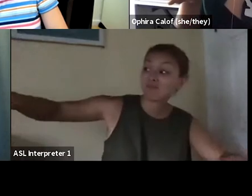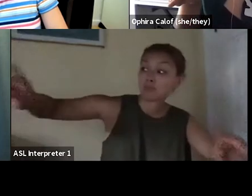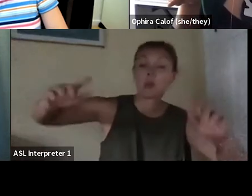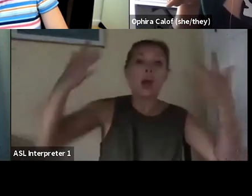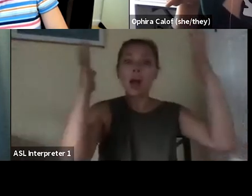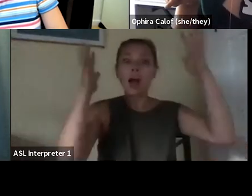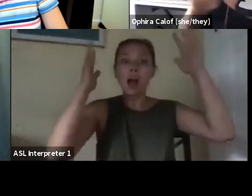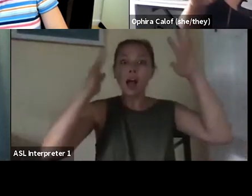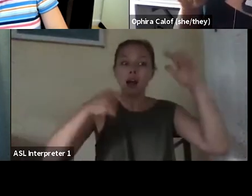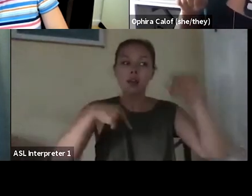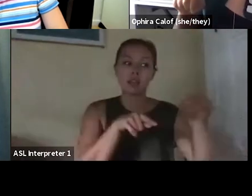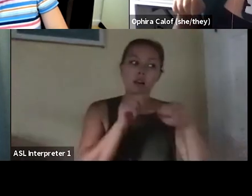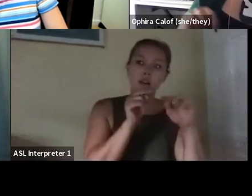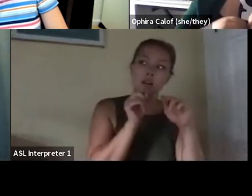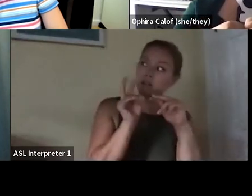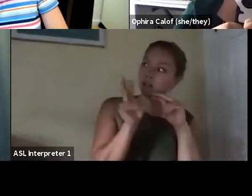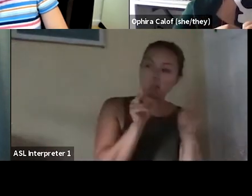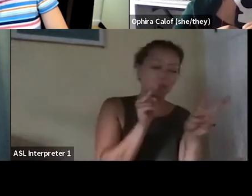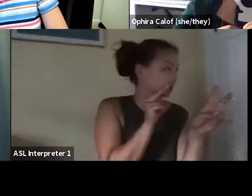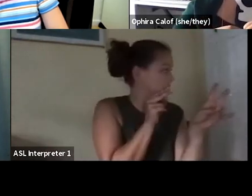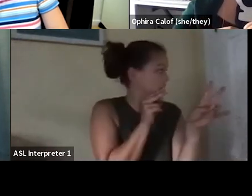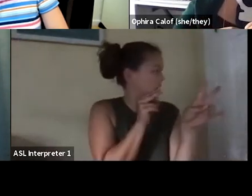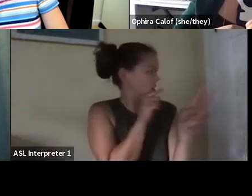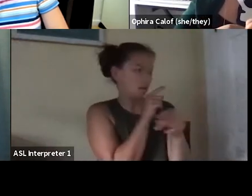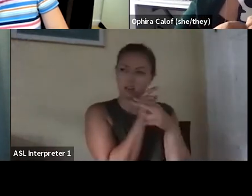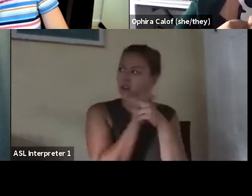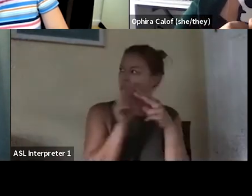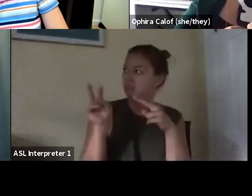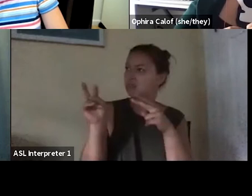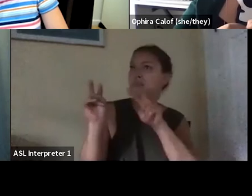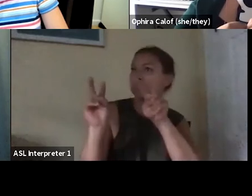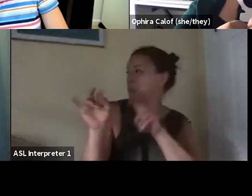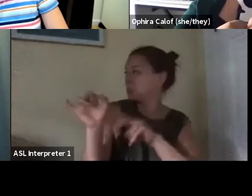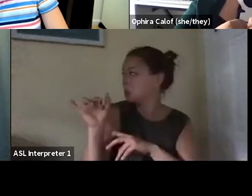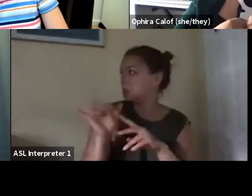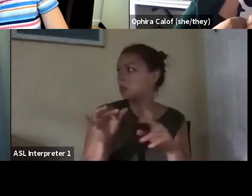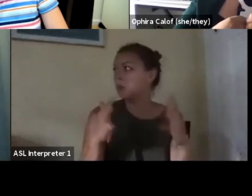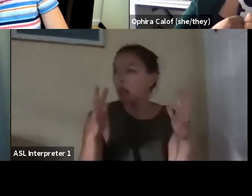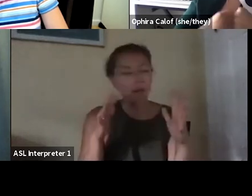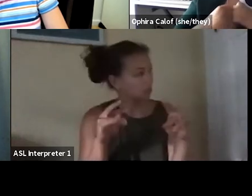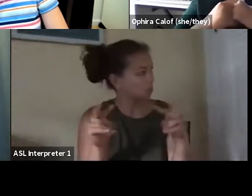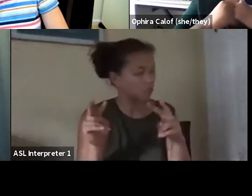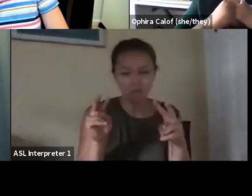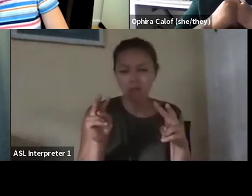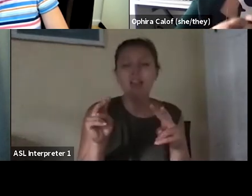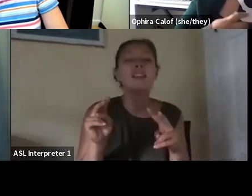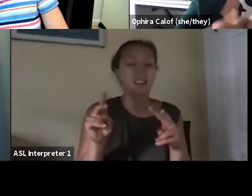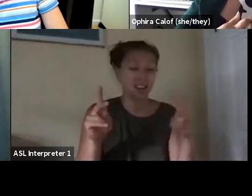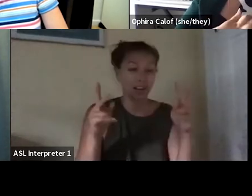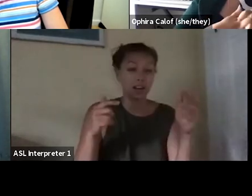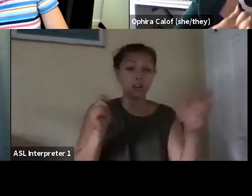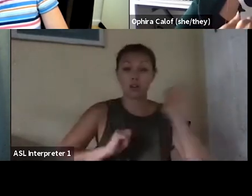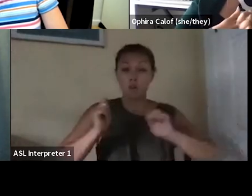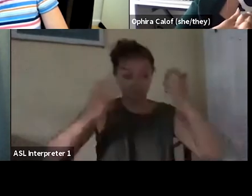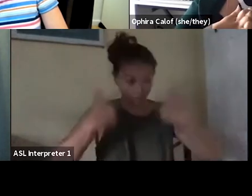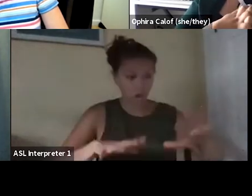other people, oh, wow. And you know, we chatted a little bit afterwards. And I think it's just so